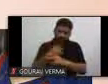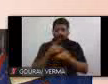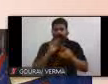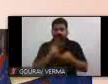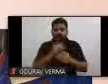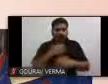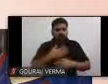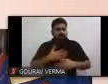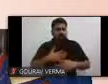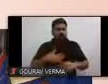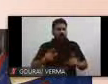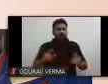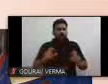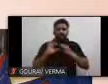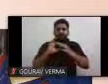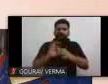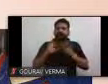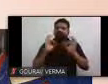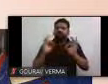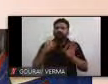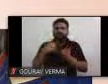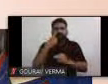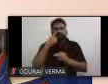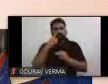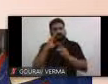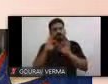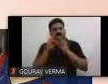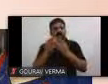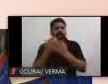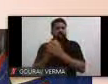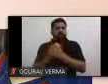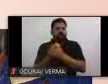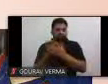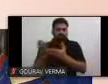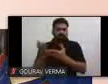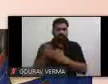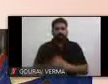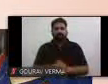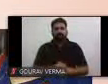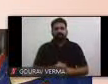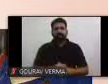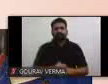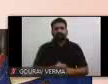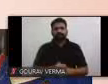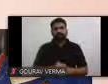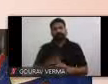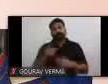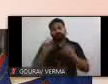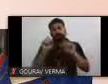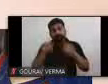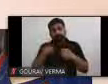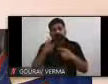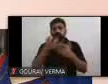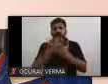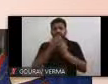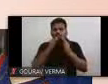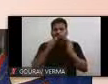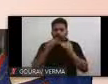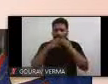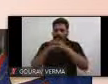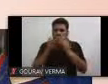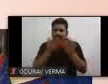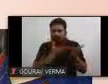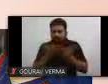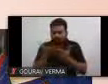it's the family which is looking after the child most of the time. It can be, you can provide these services,